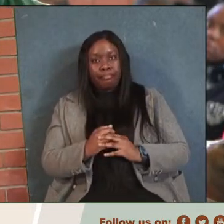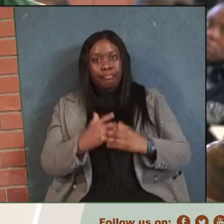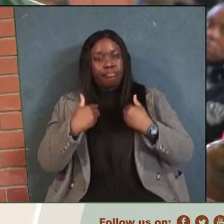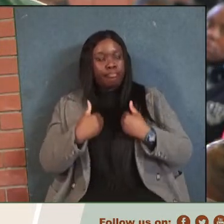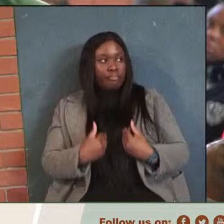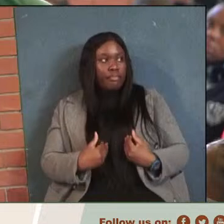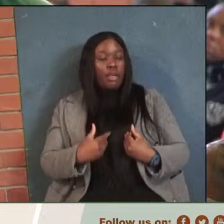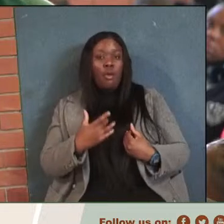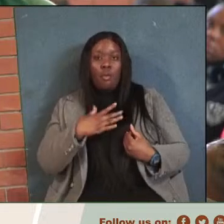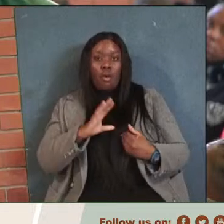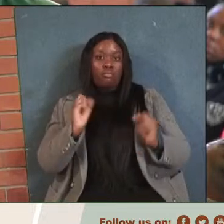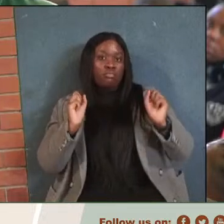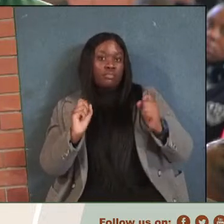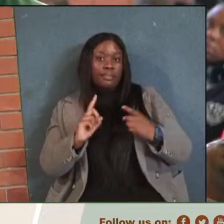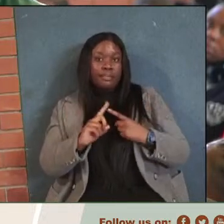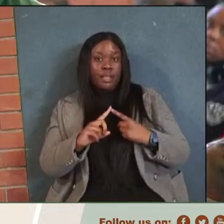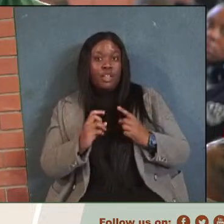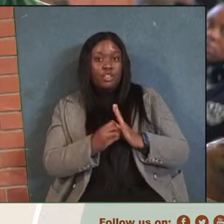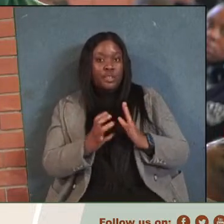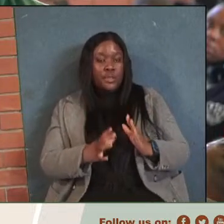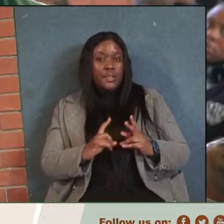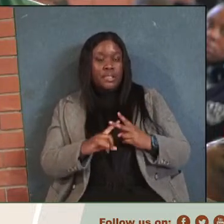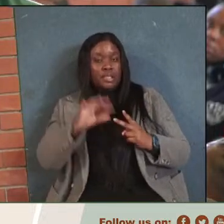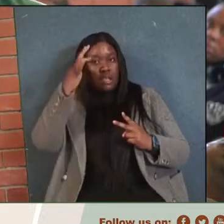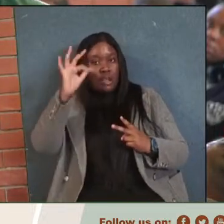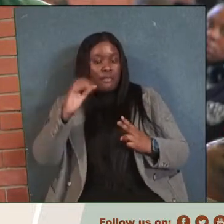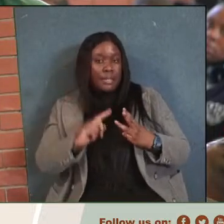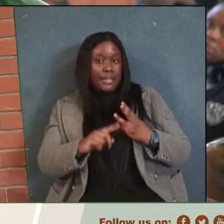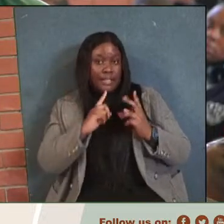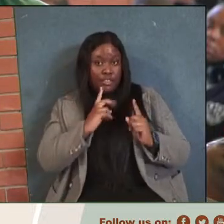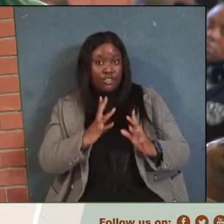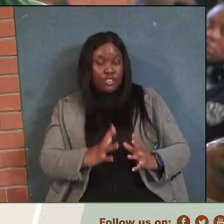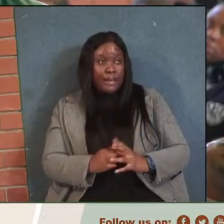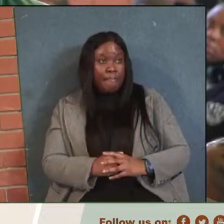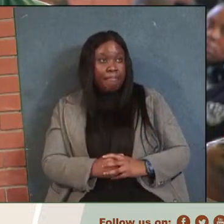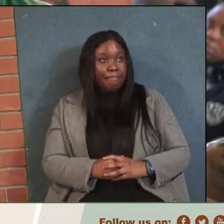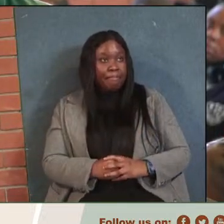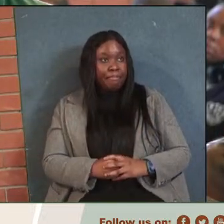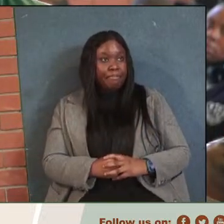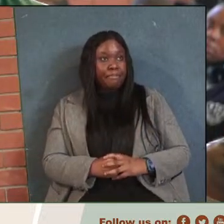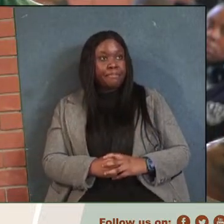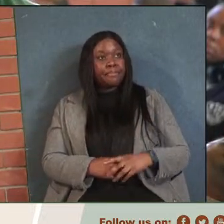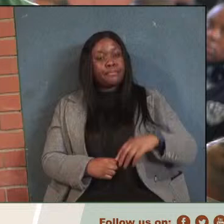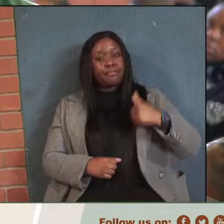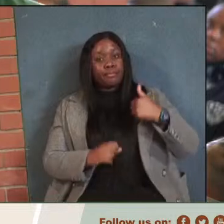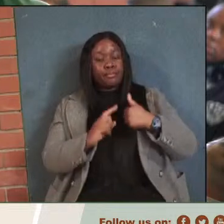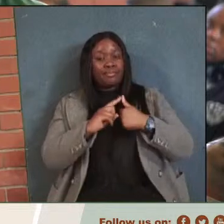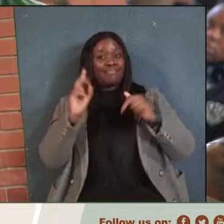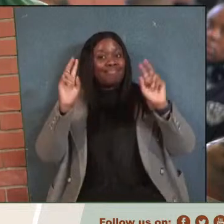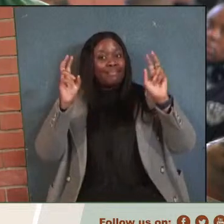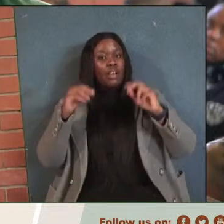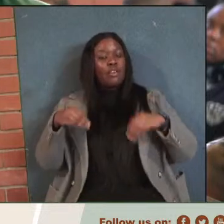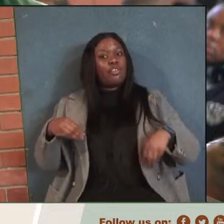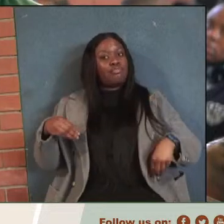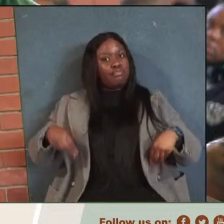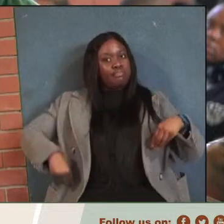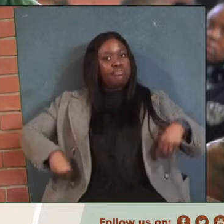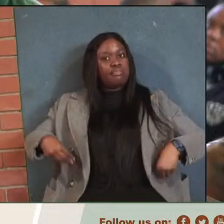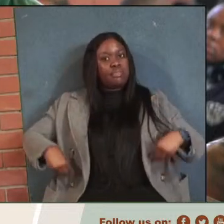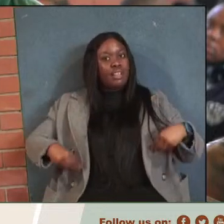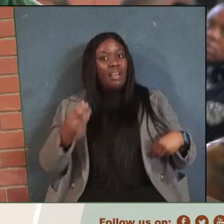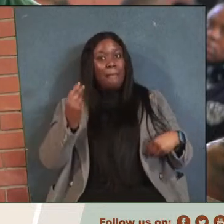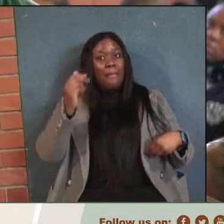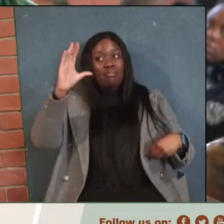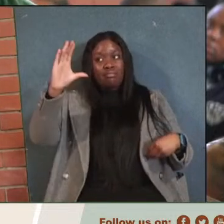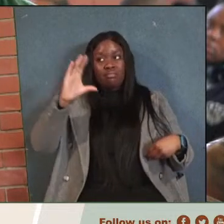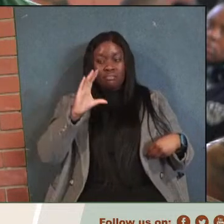be the government, the students, and the teachers. Firstly, I'll touch upon the concept of corruption. The misuse of funds as the budget given